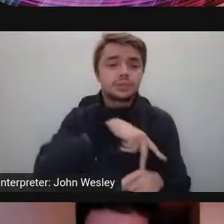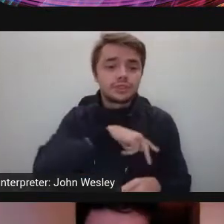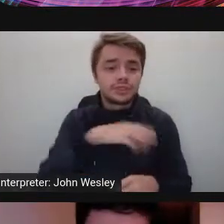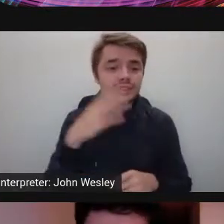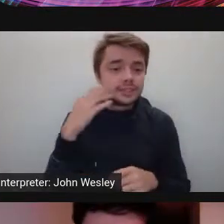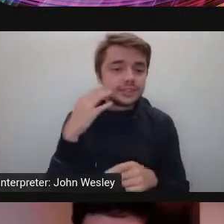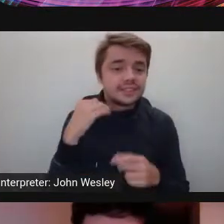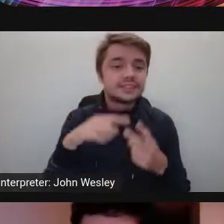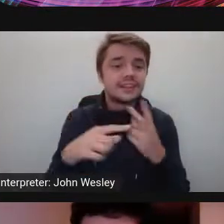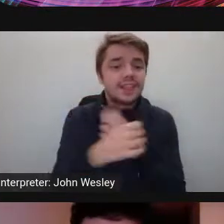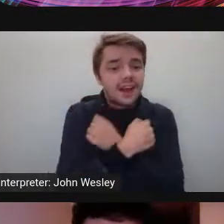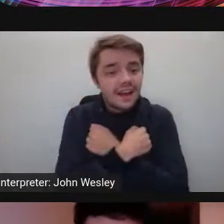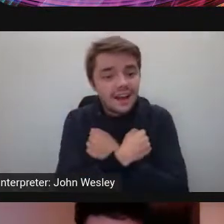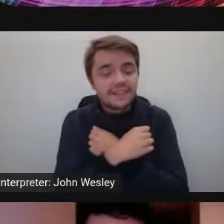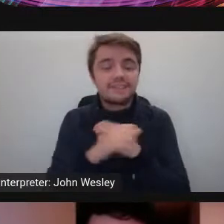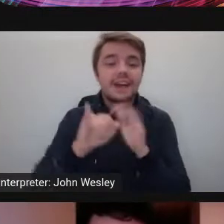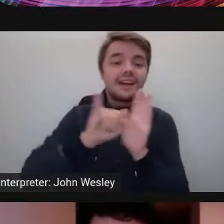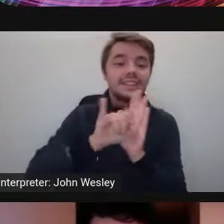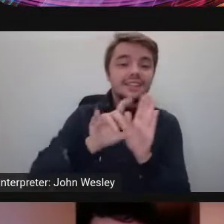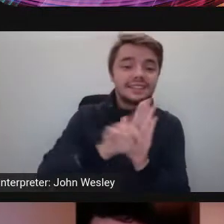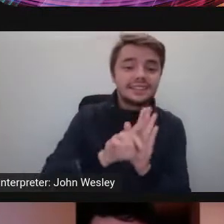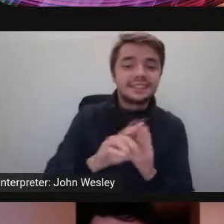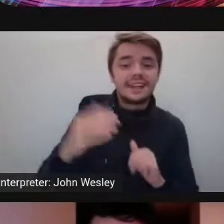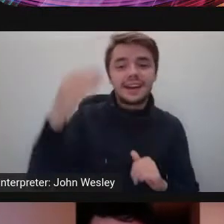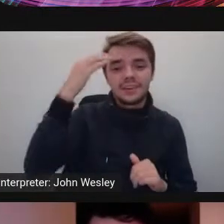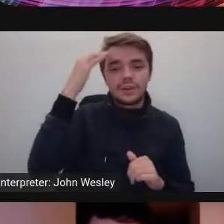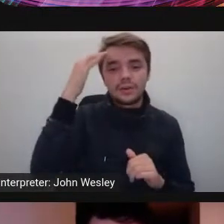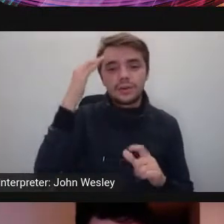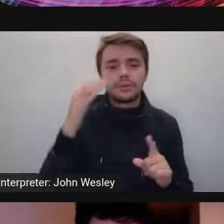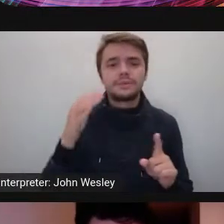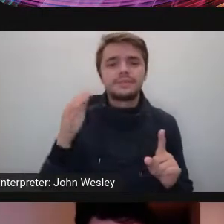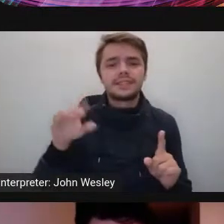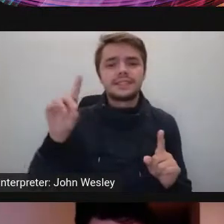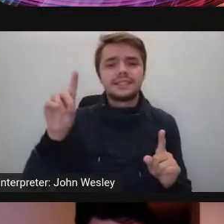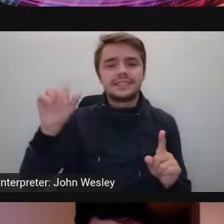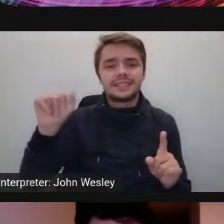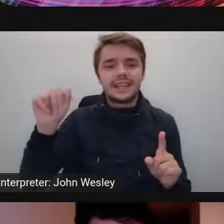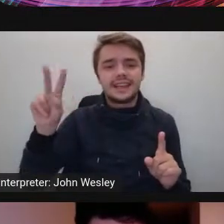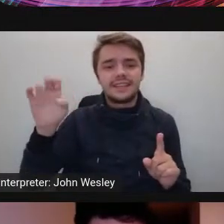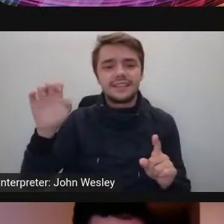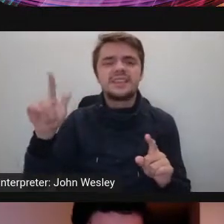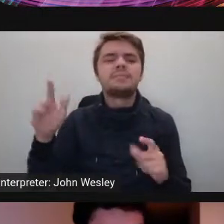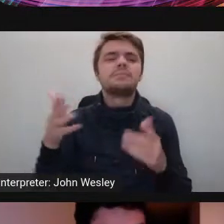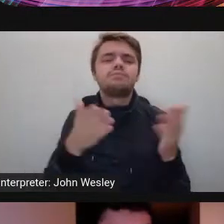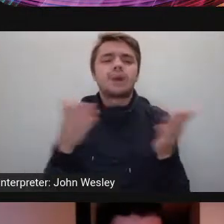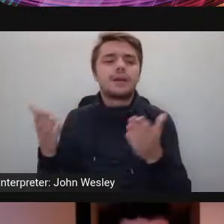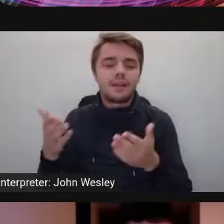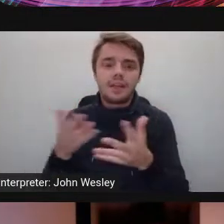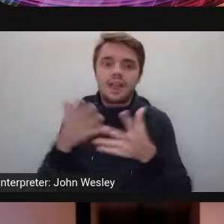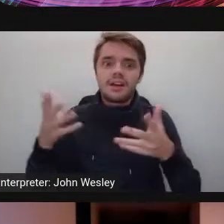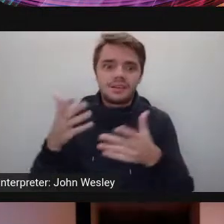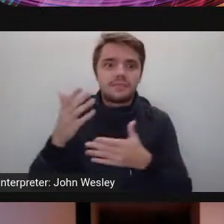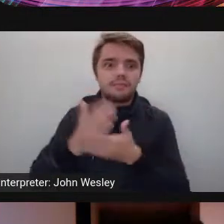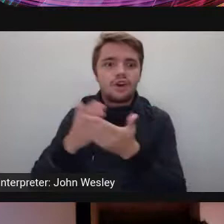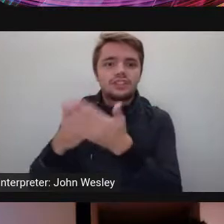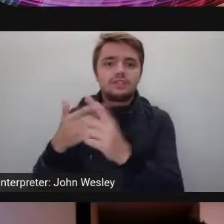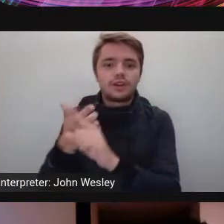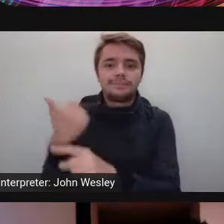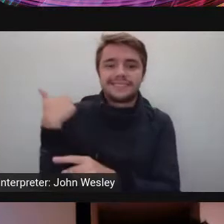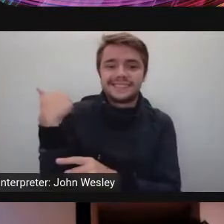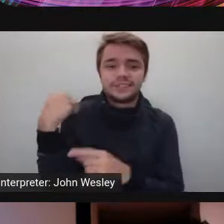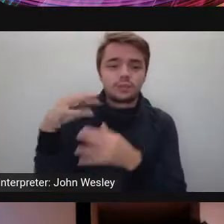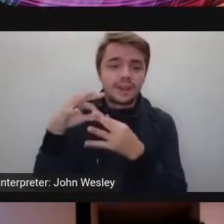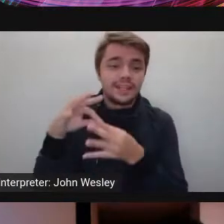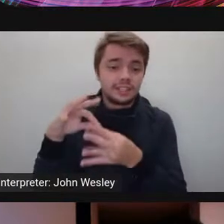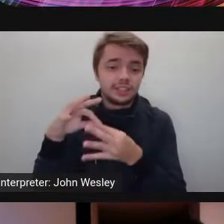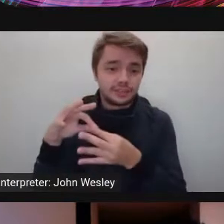identity. And I know for one, I know Dave brought in a lot of aspects of his previous relationship. I know I brought a lot of